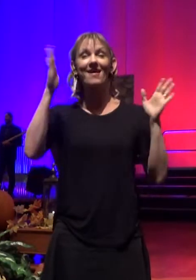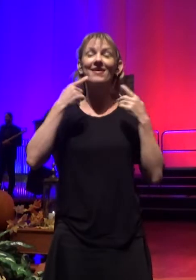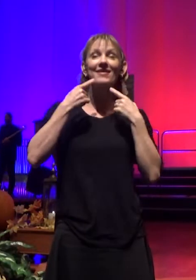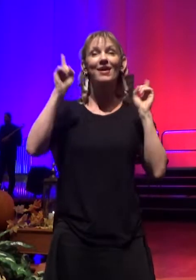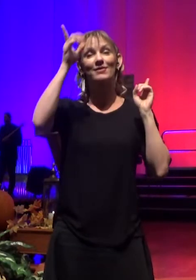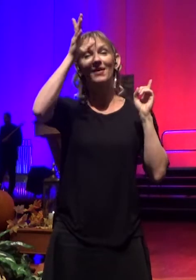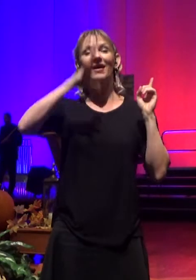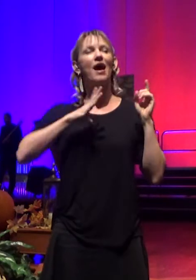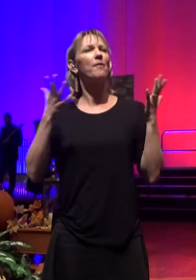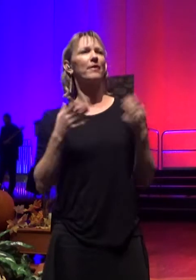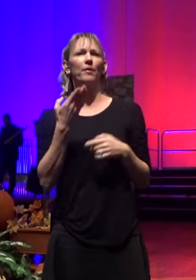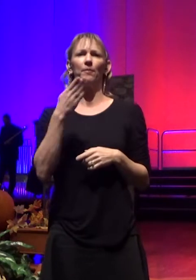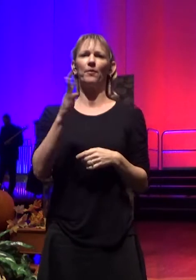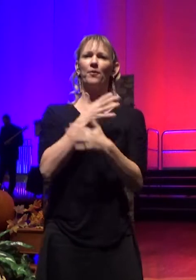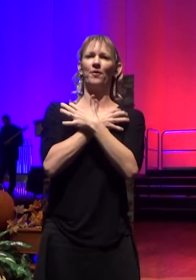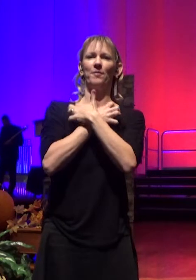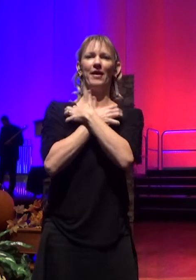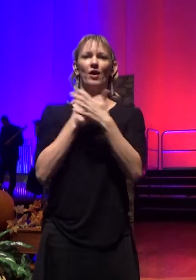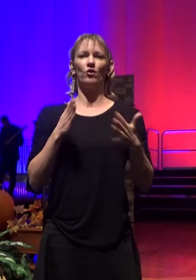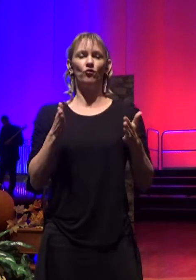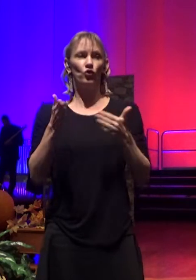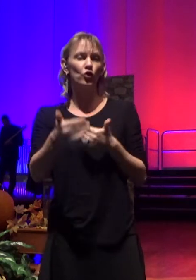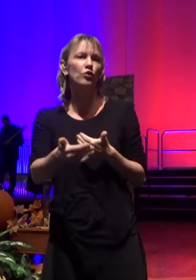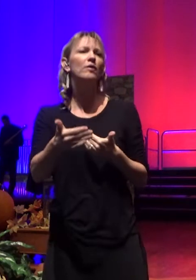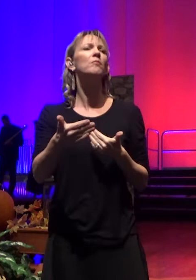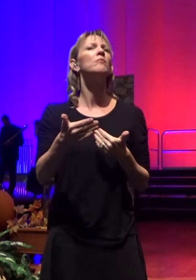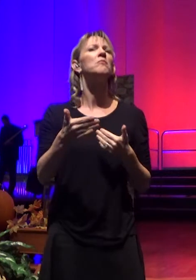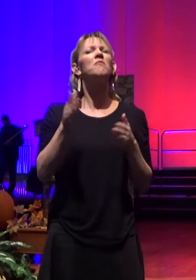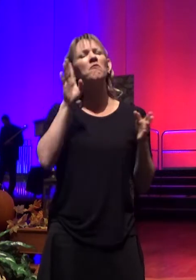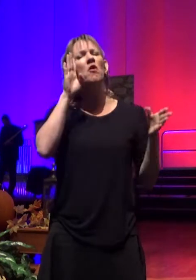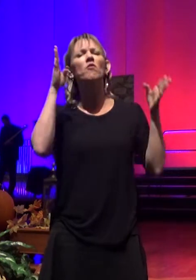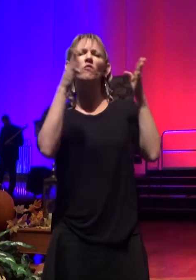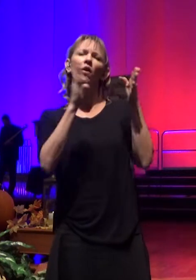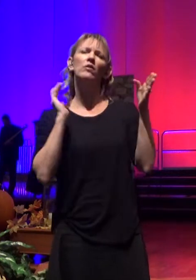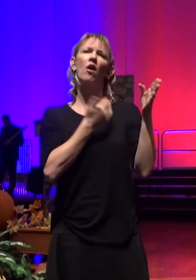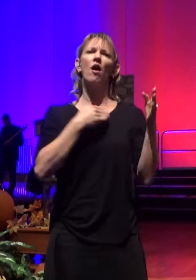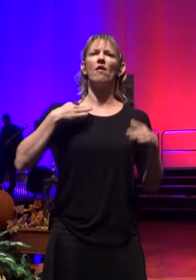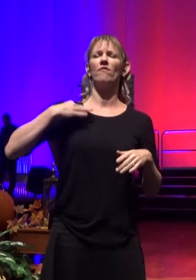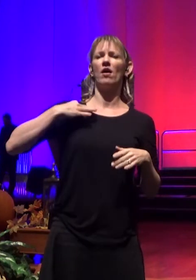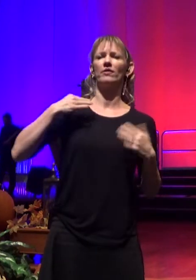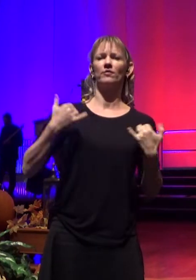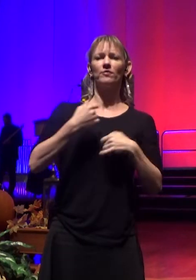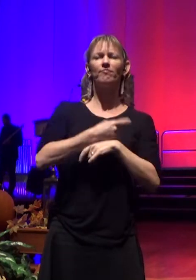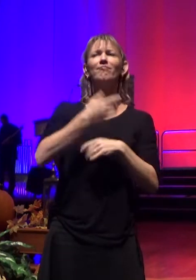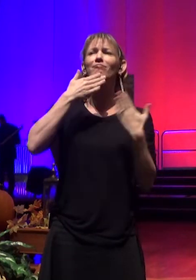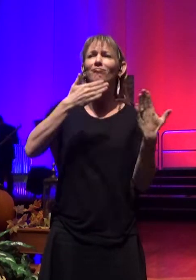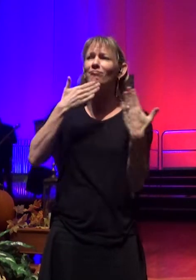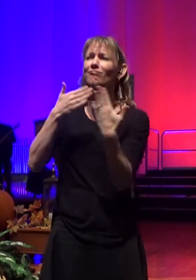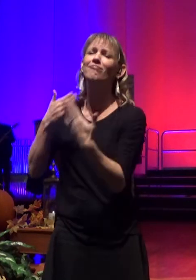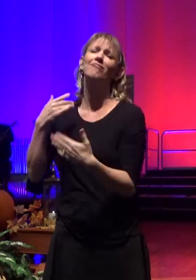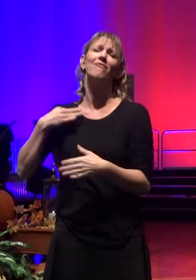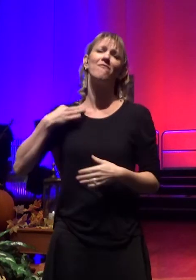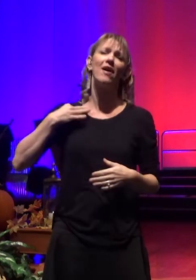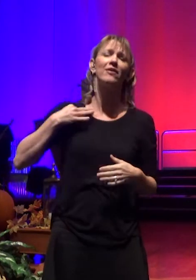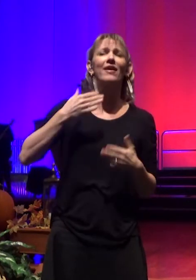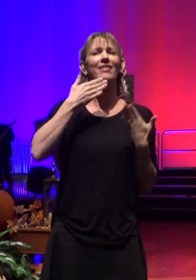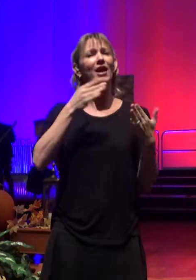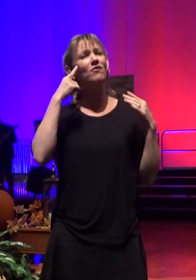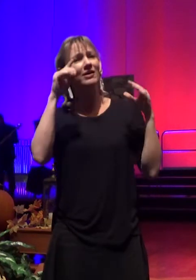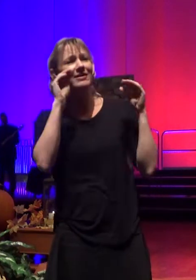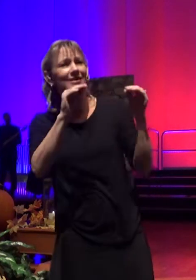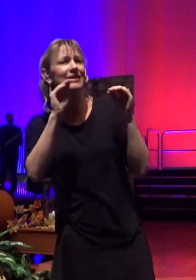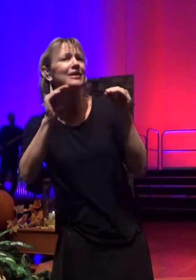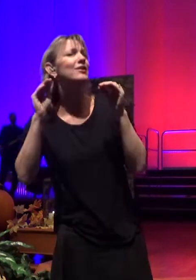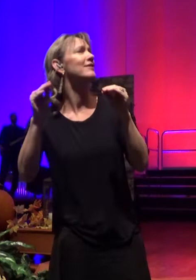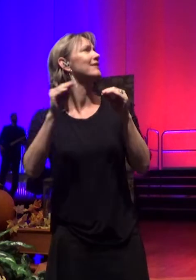Hey, it's the announcement guy. I'm over in the Blue Bear room and just putting a little focus on our volunteers today. Thank you for being volunteers. Thank you for